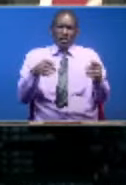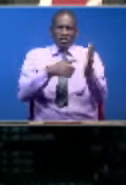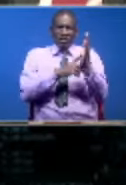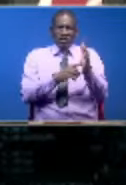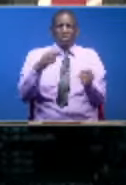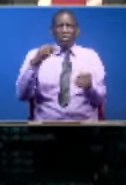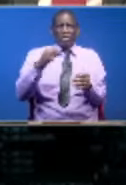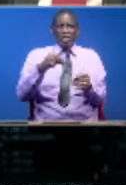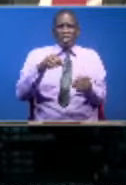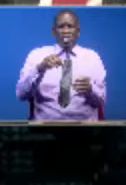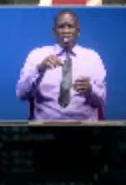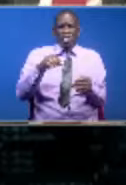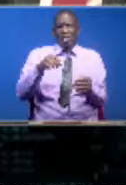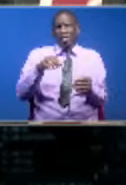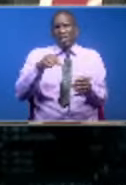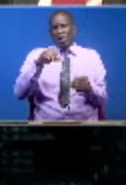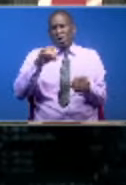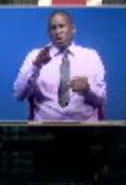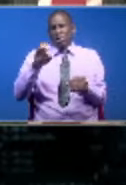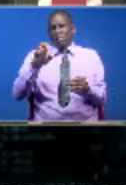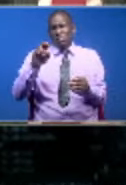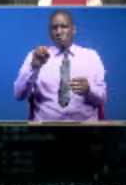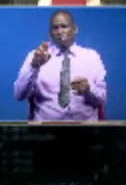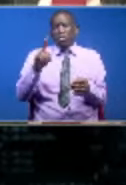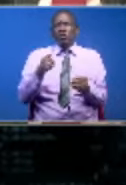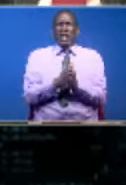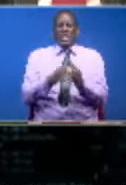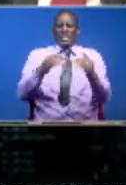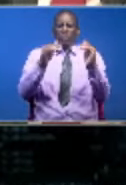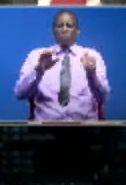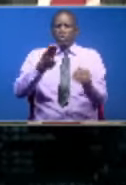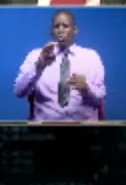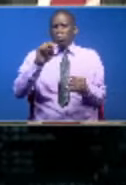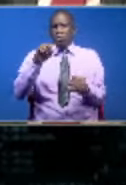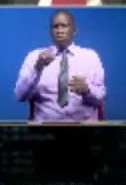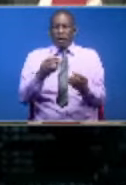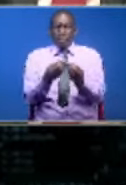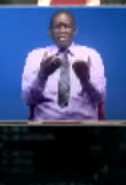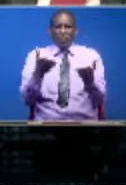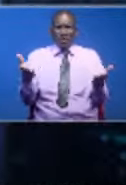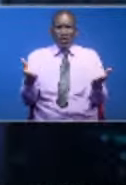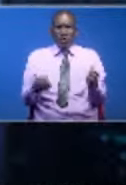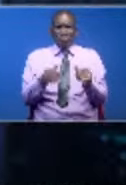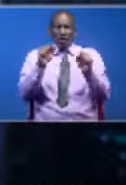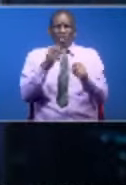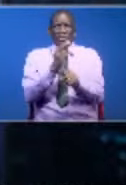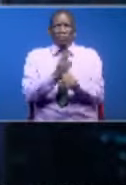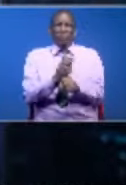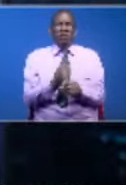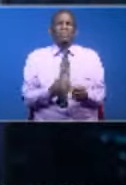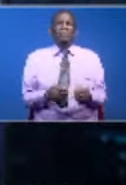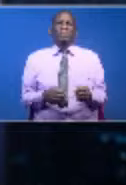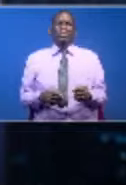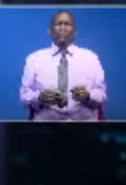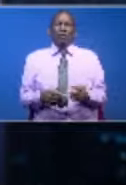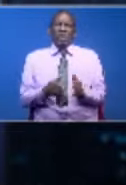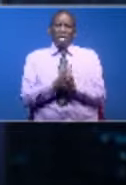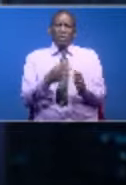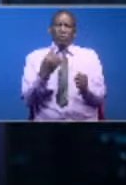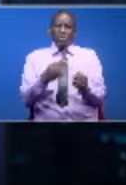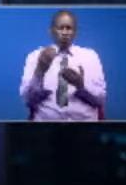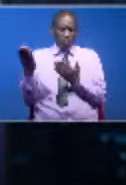bonds, social bonds, gender bonds, sustainability bonds, and equity. There are many different instruments that can be used. Yeah. And just to bring